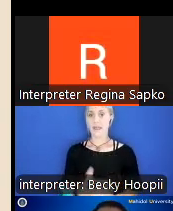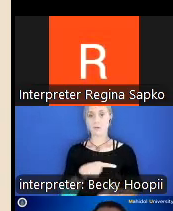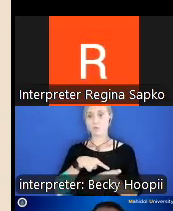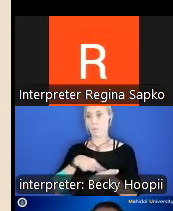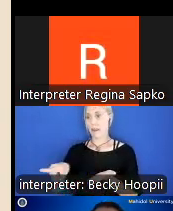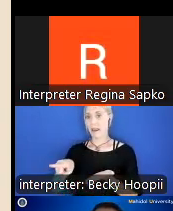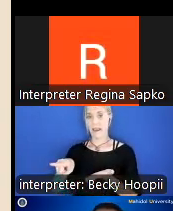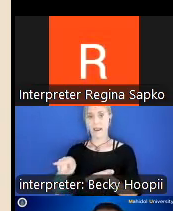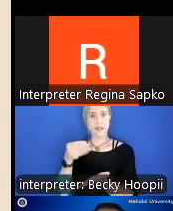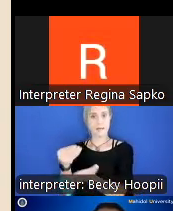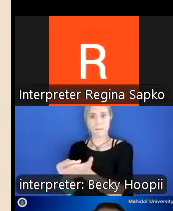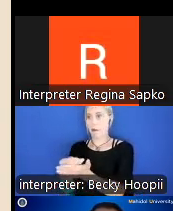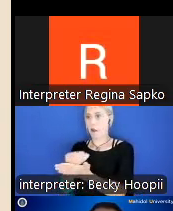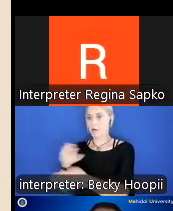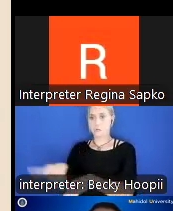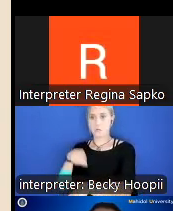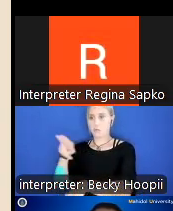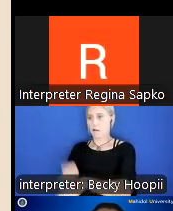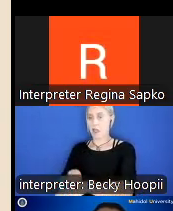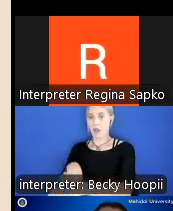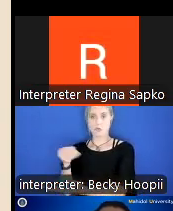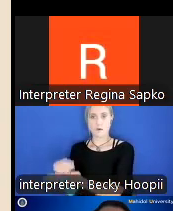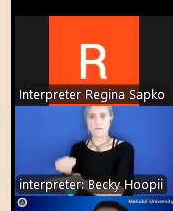fund rather than actual hiring.